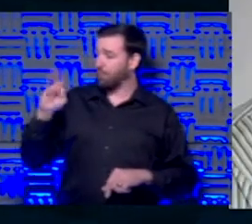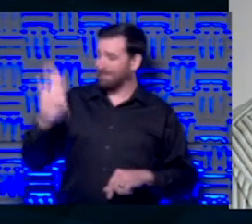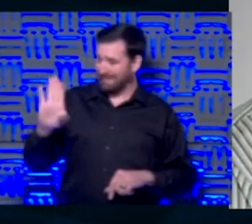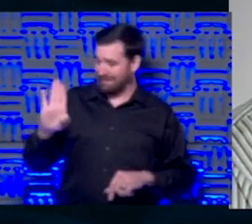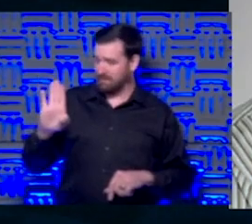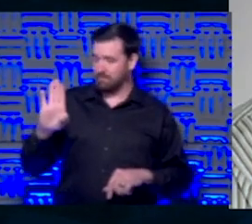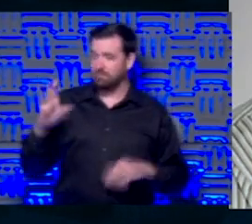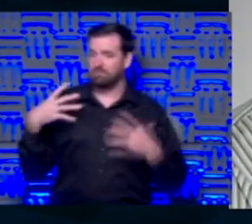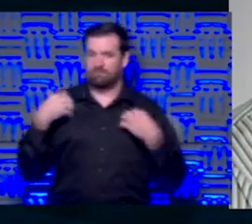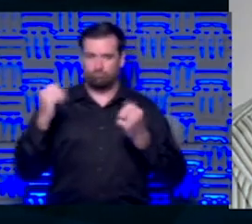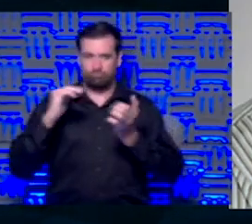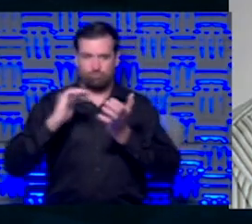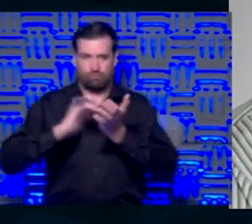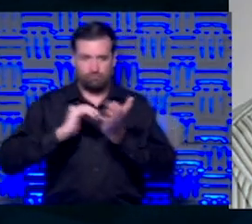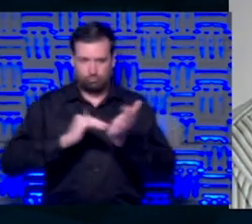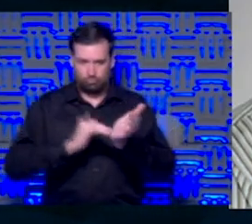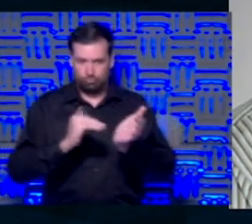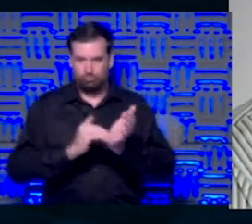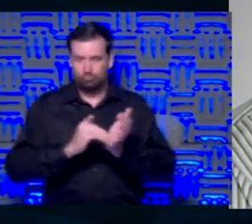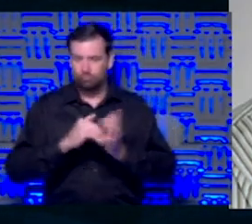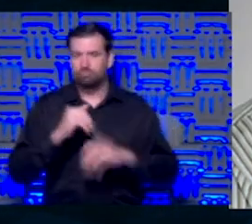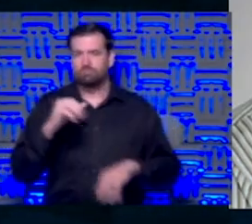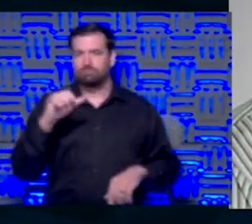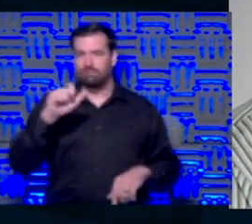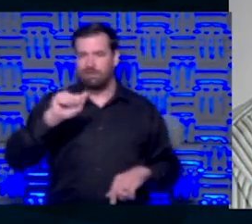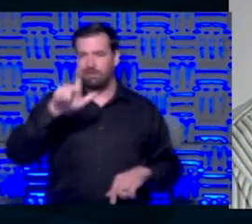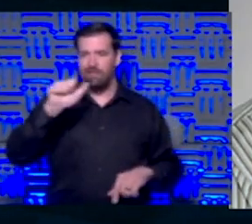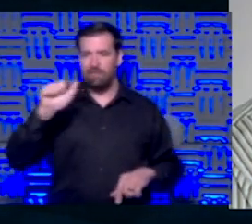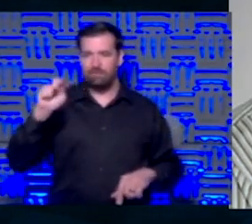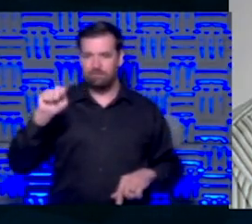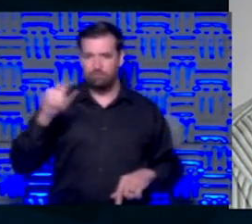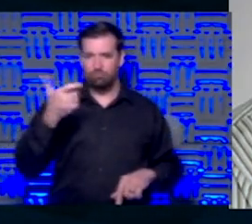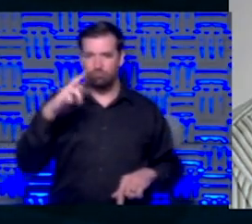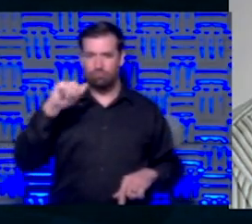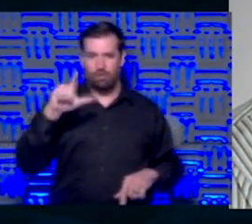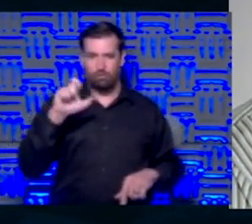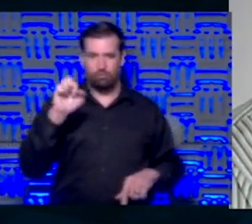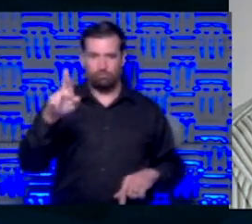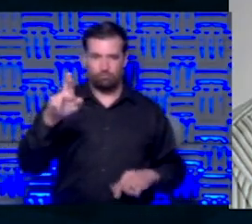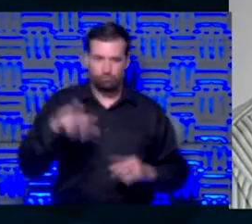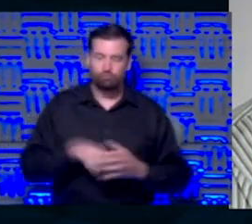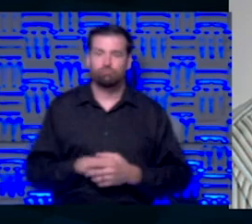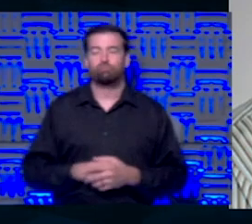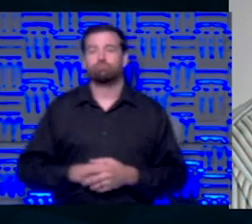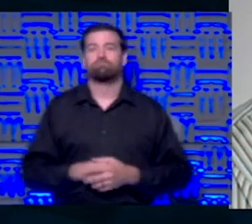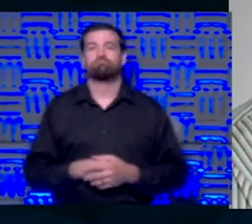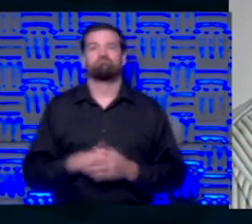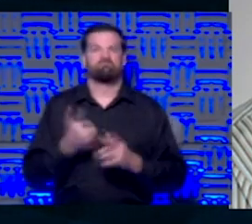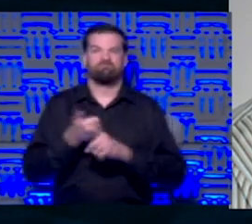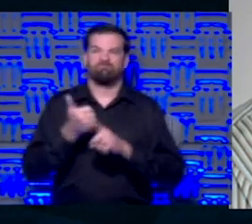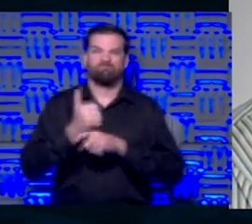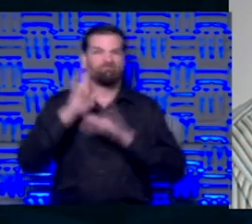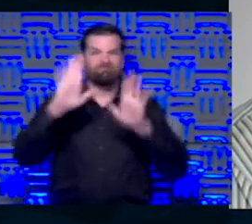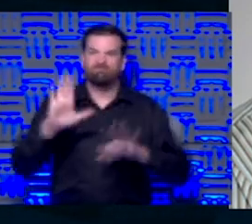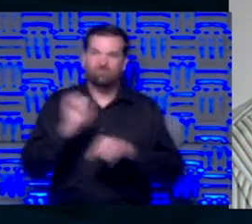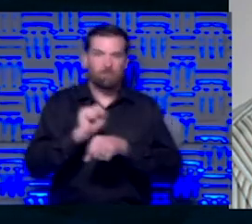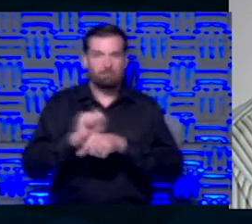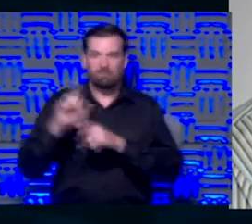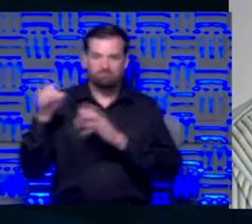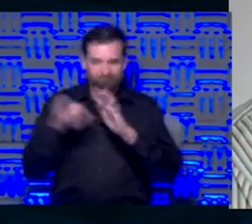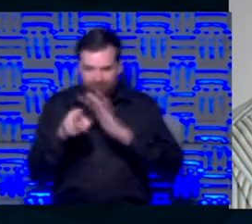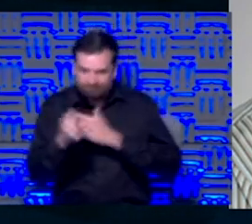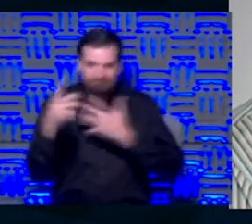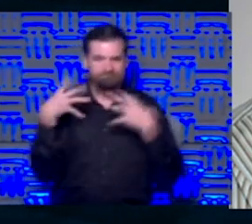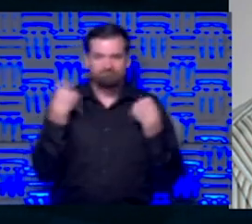County, Dr. Alan Greiner. These two folks have been a dynamic duo helping Wyandotte County navigate their way through